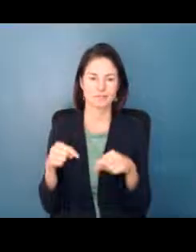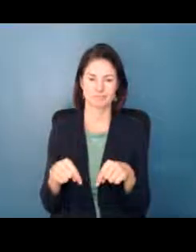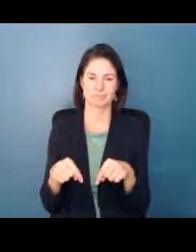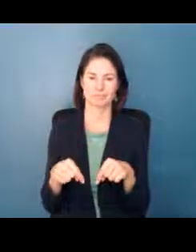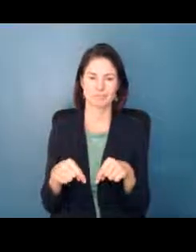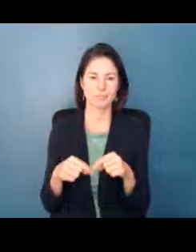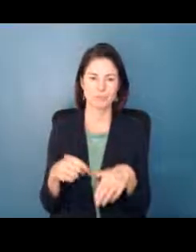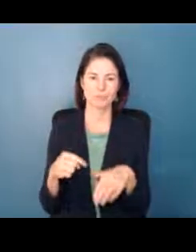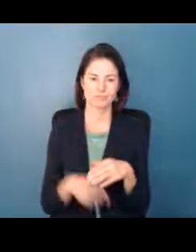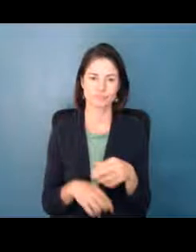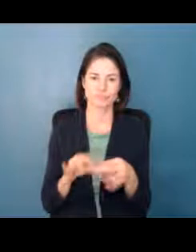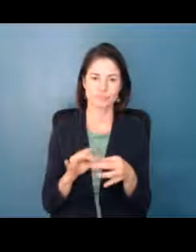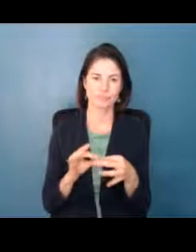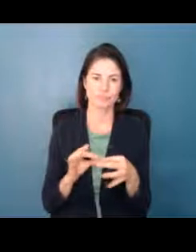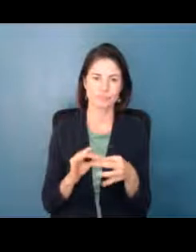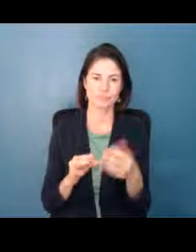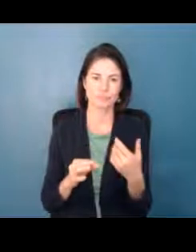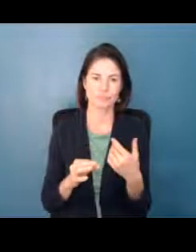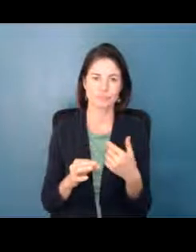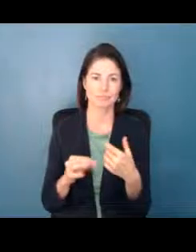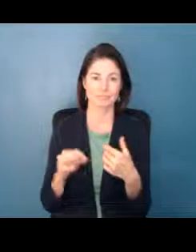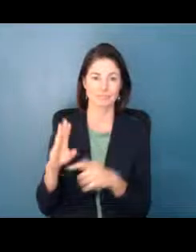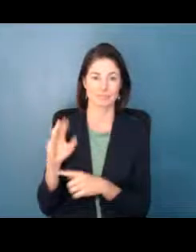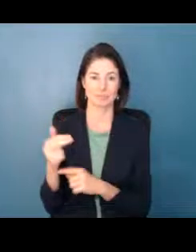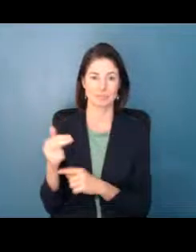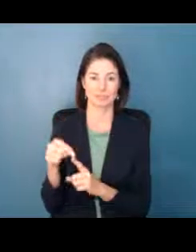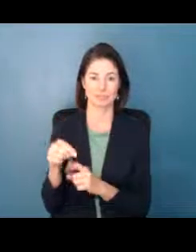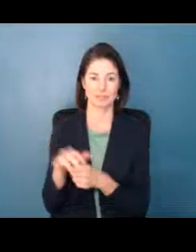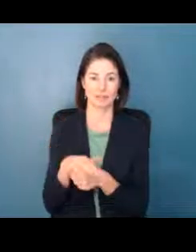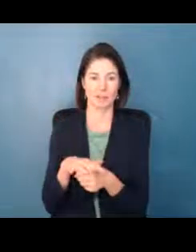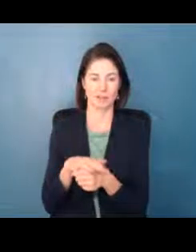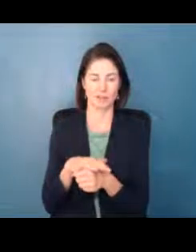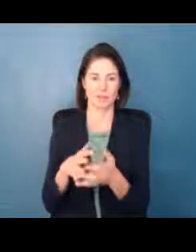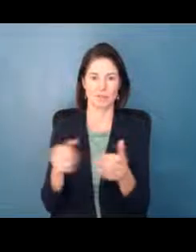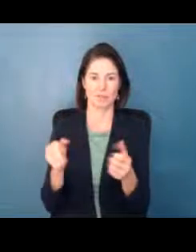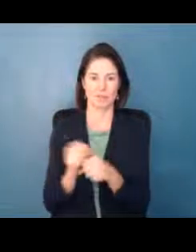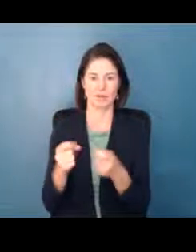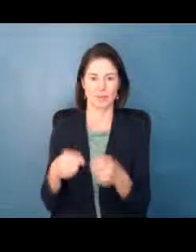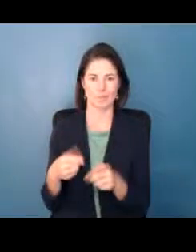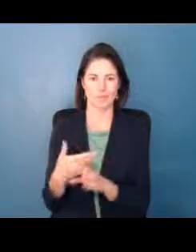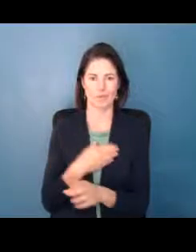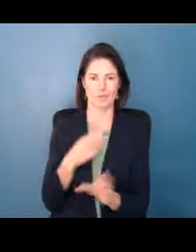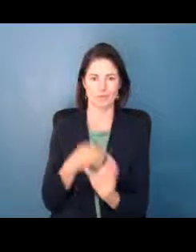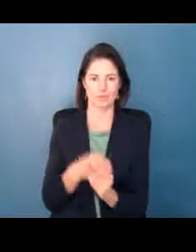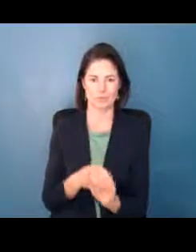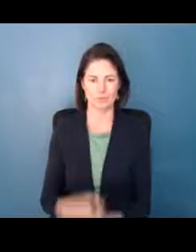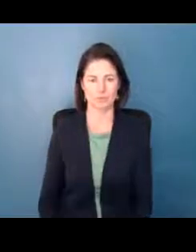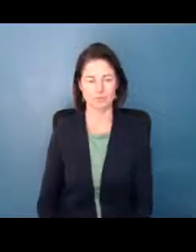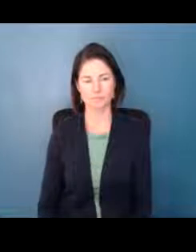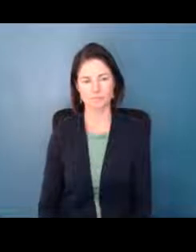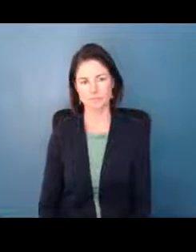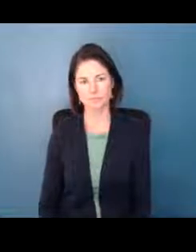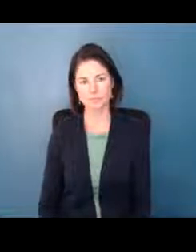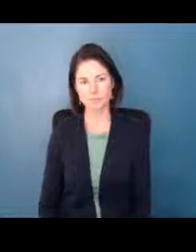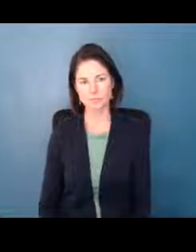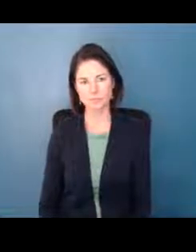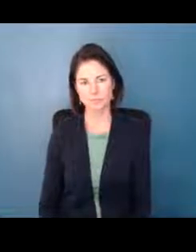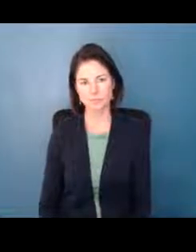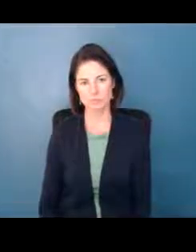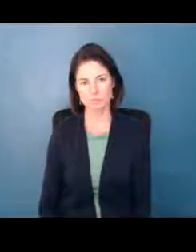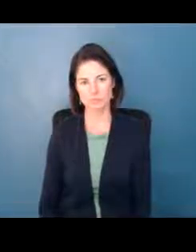previous meetings before I was a commissioner. And a lot of work has gone on to this. And I developed an appreciation for all the hard work that went